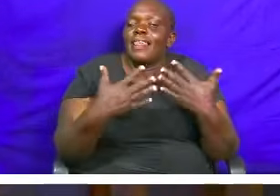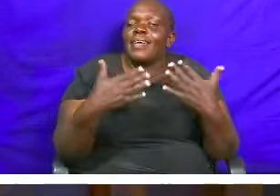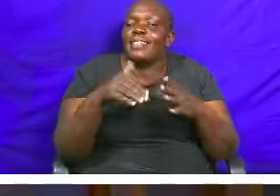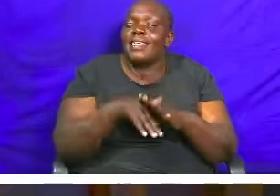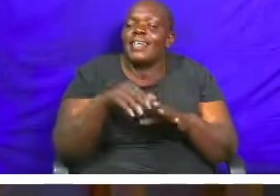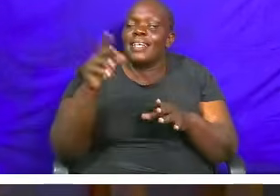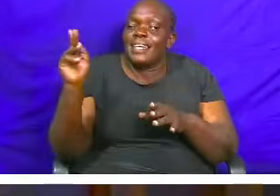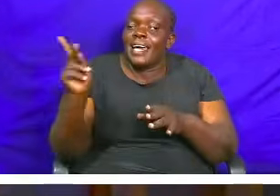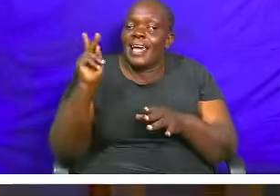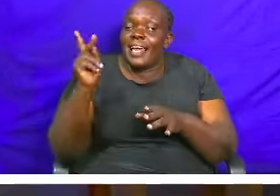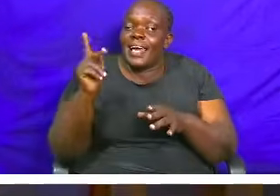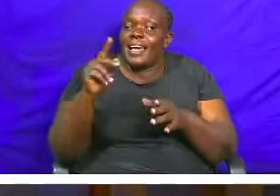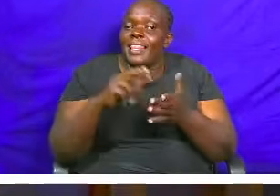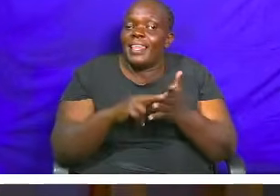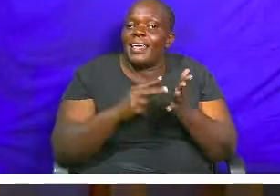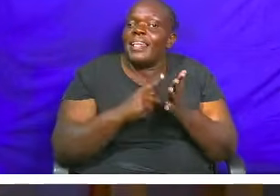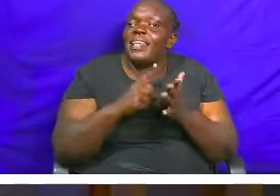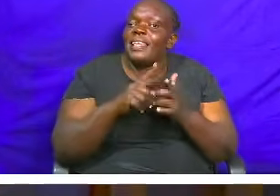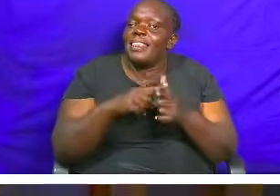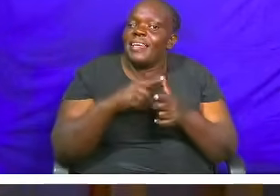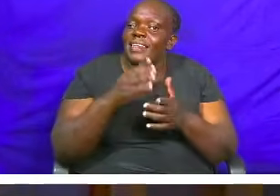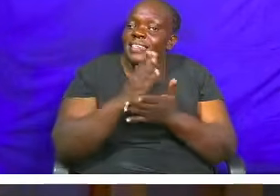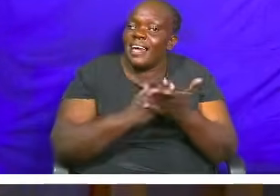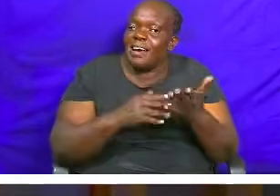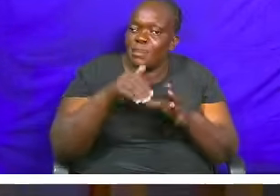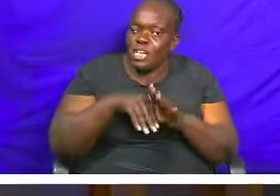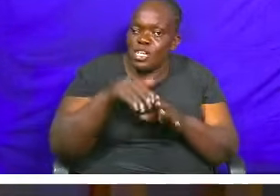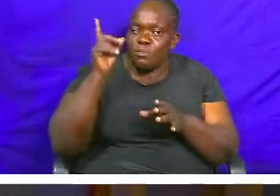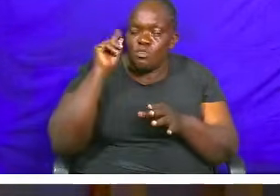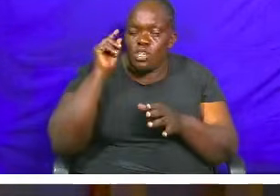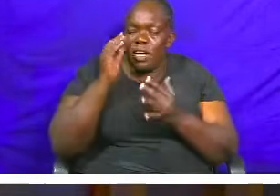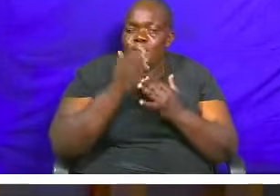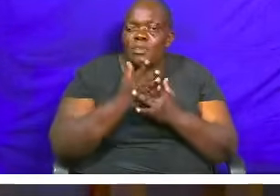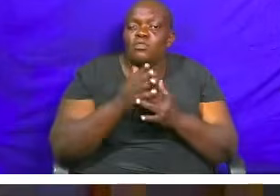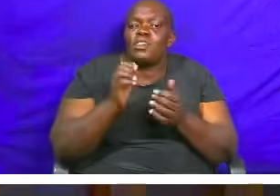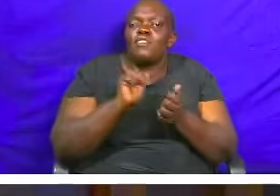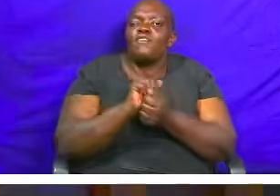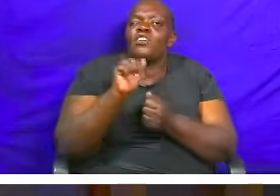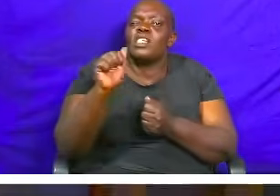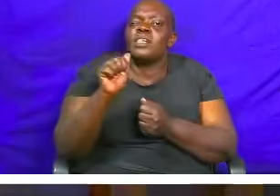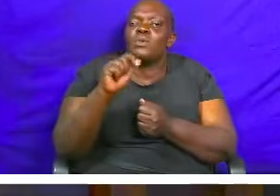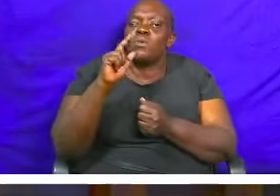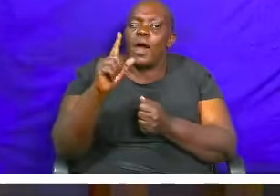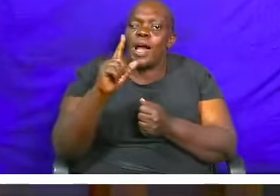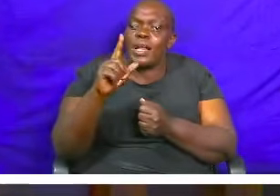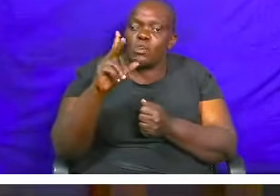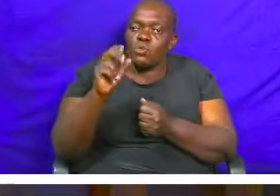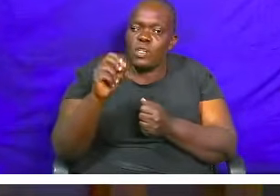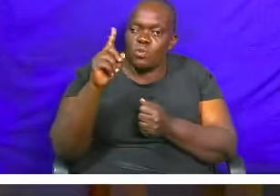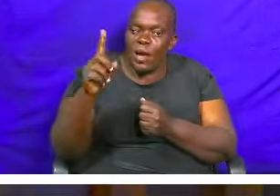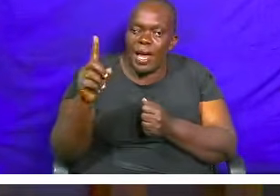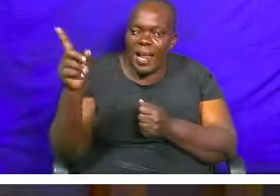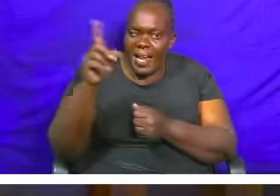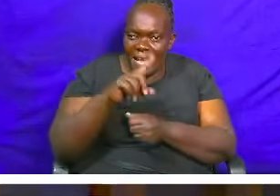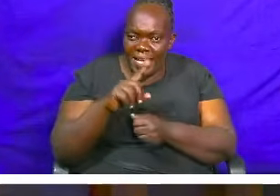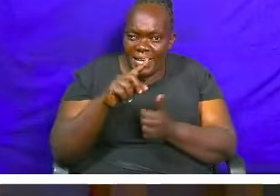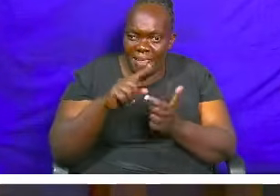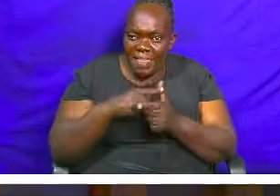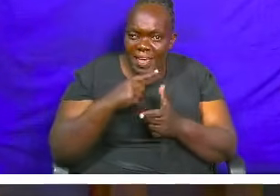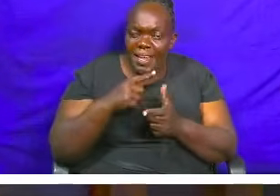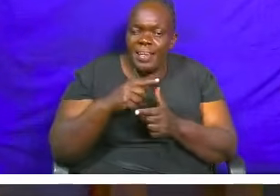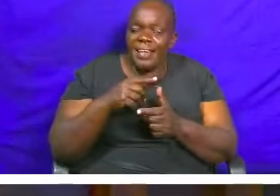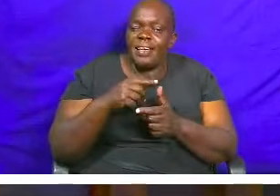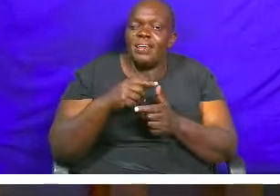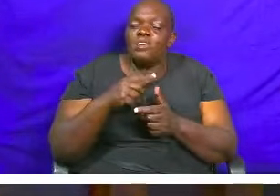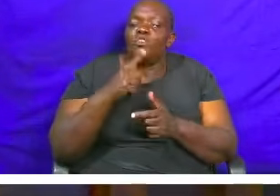of them would get stuck in the port of Mombasa for between 14 and 21 days. So it was very untenable. Yeah, that's creating now shortage.